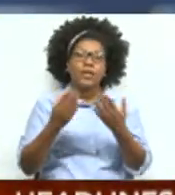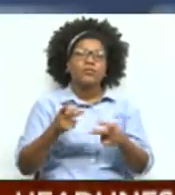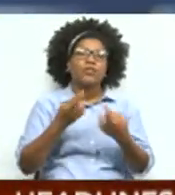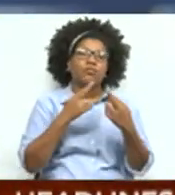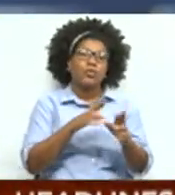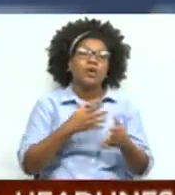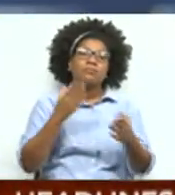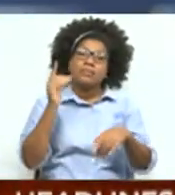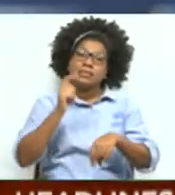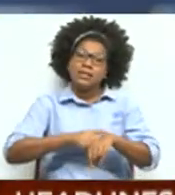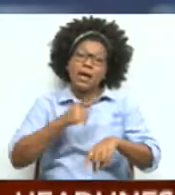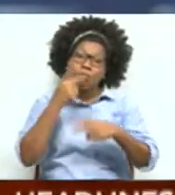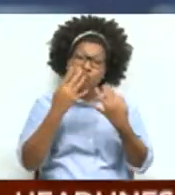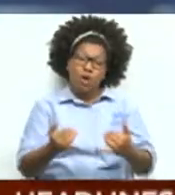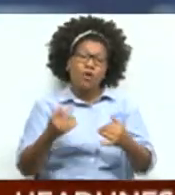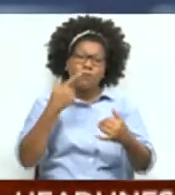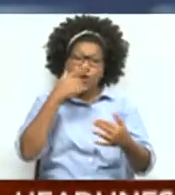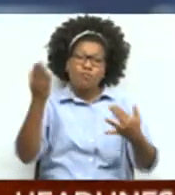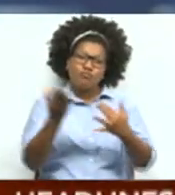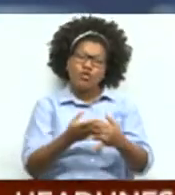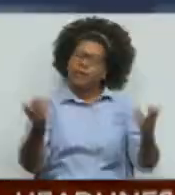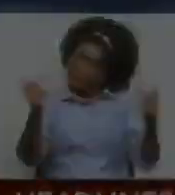break. We'll be right back.